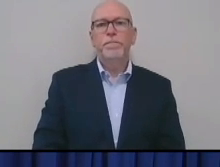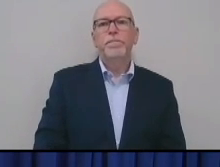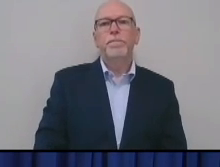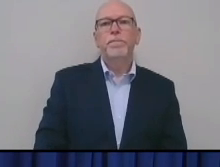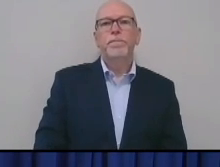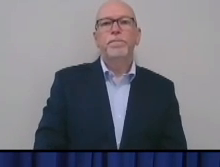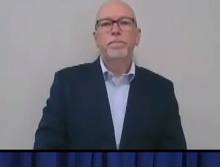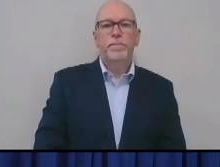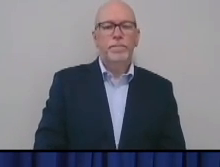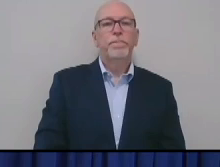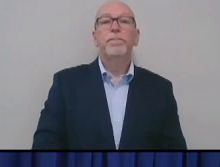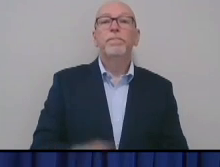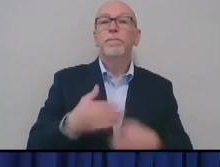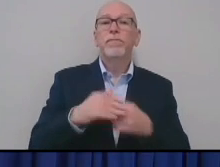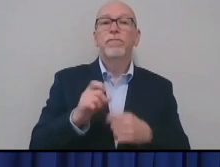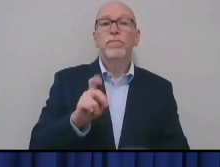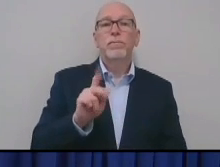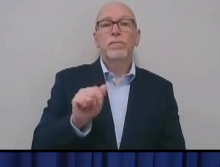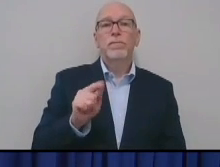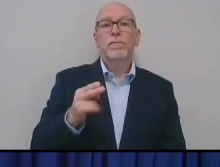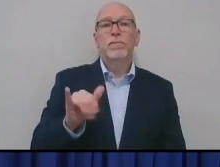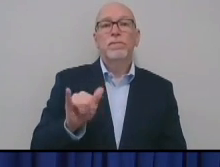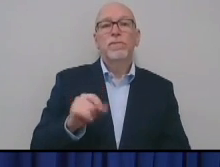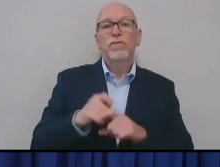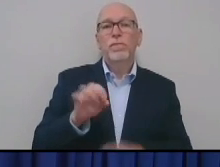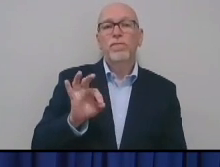Next question is from Kathy of the Ferdinand News.